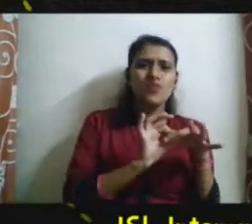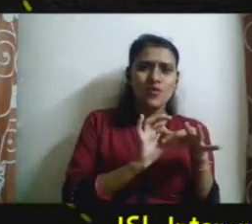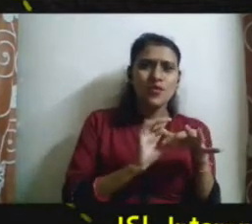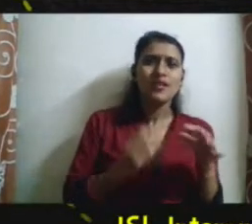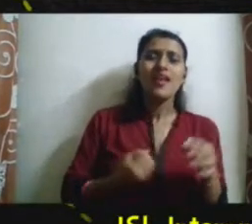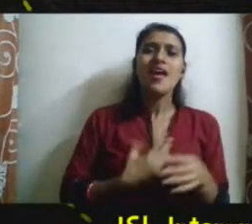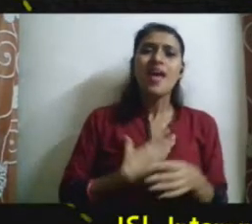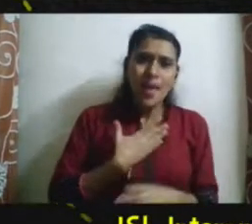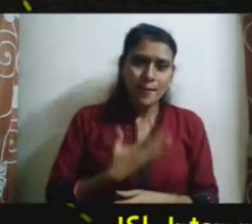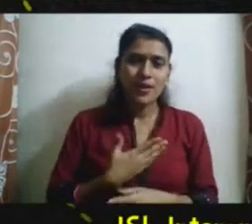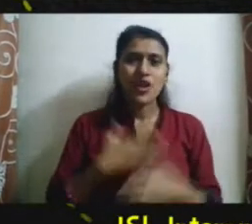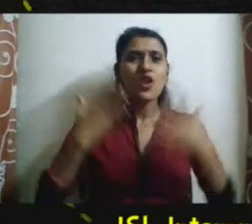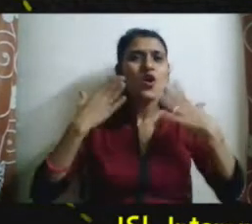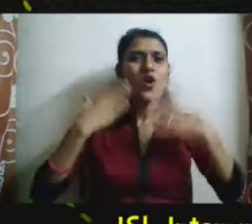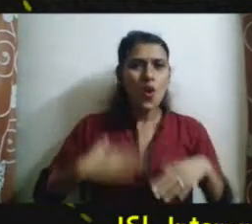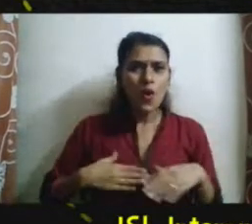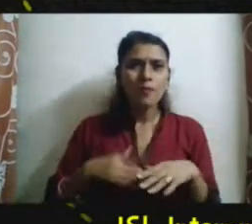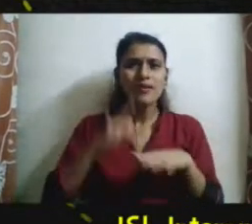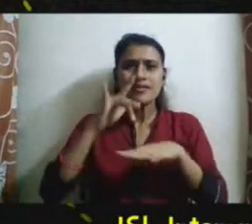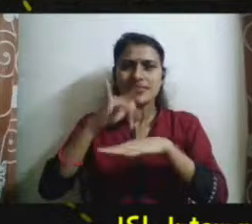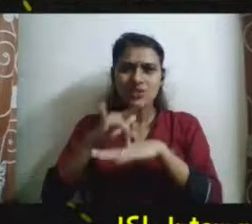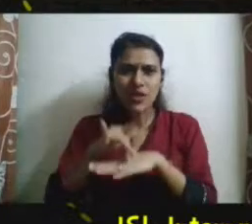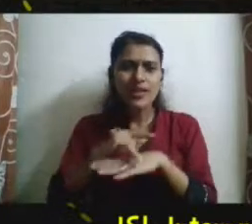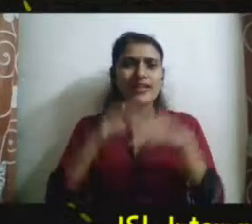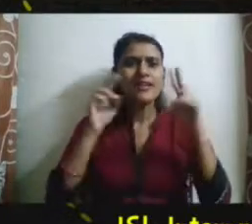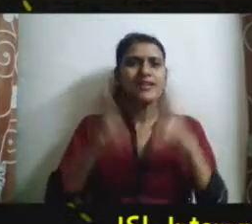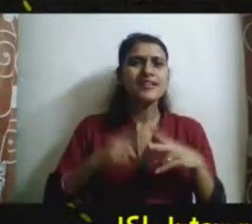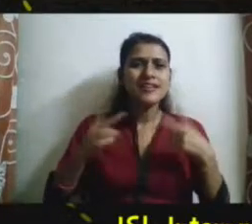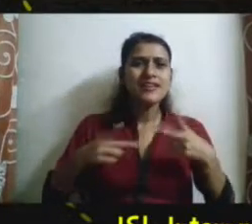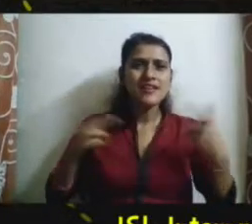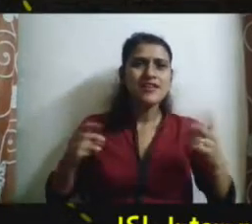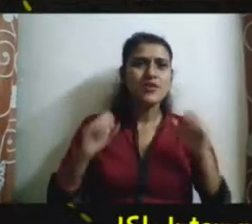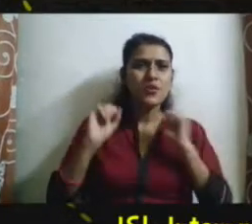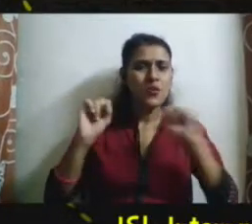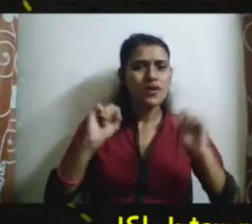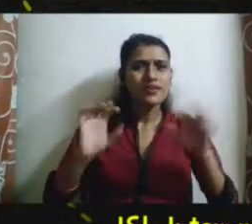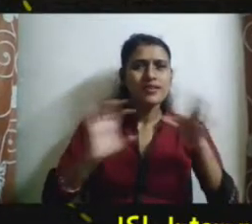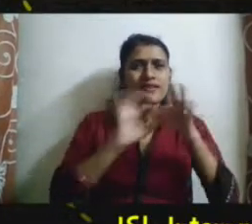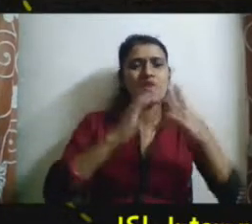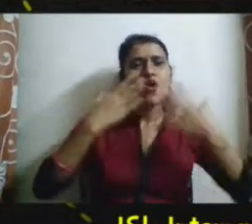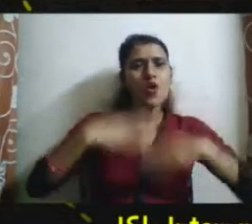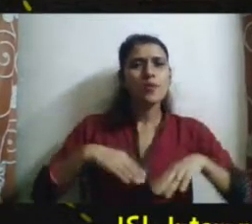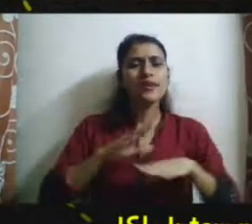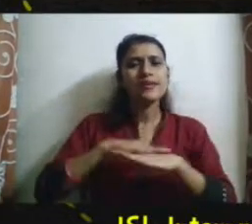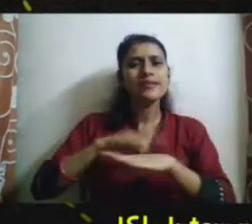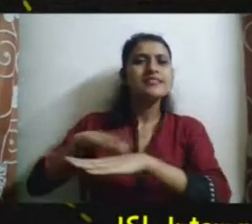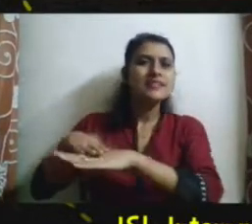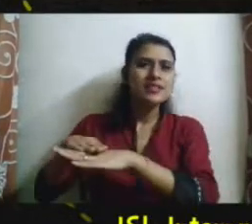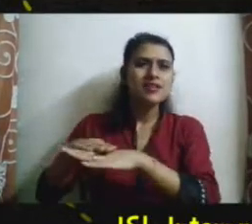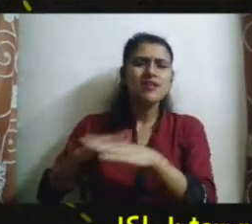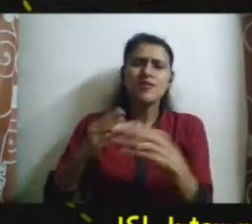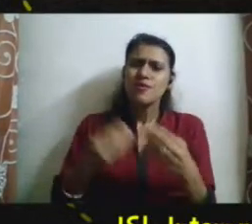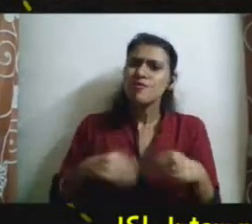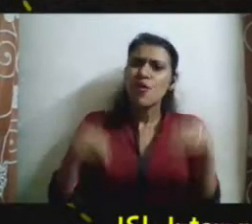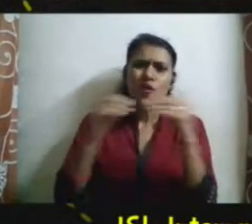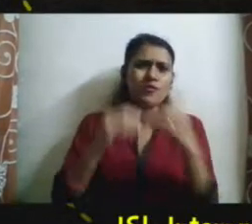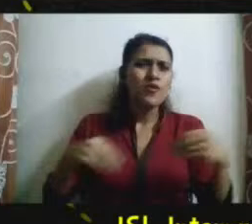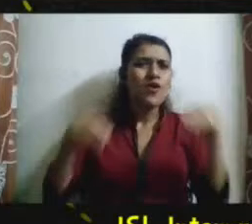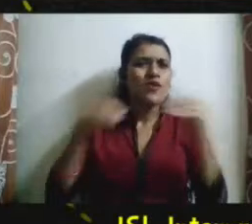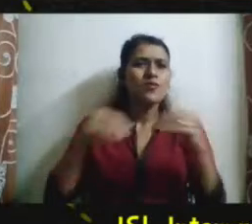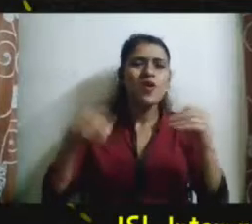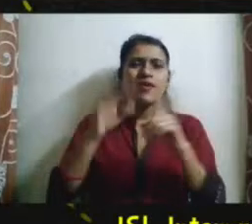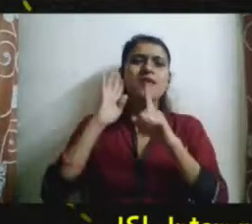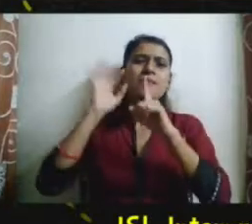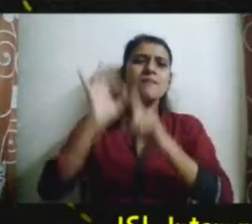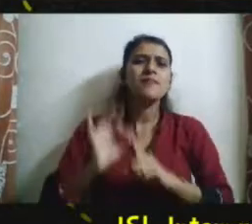human sensuality and or just the sensory human experience, is just like bhar bhar ke it's present in our